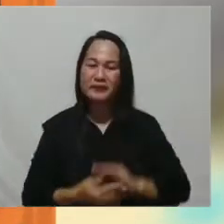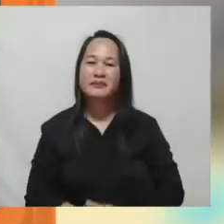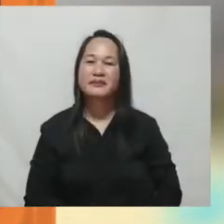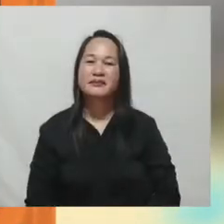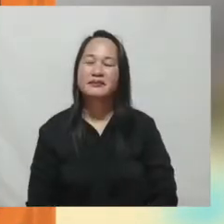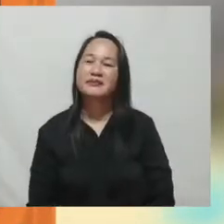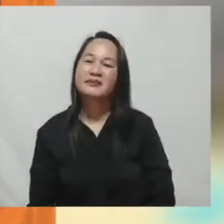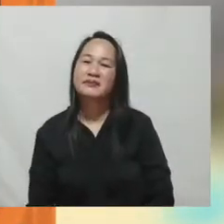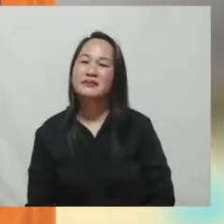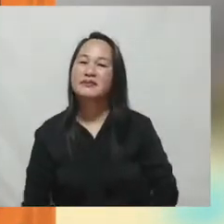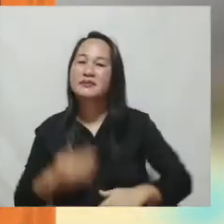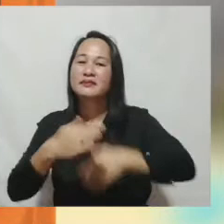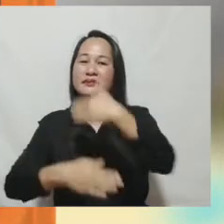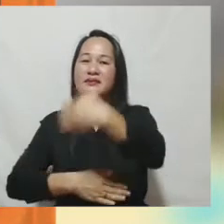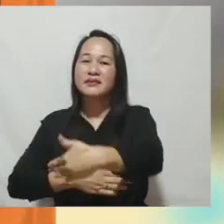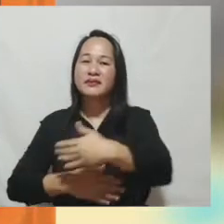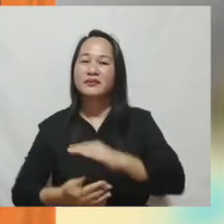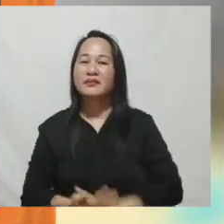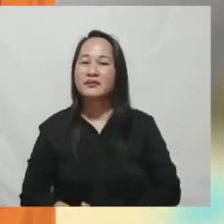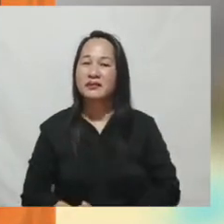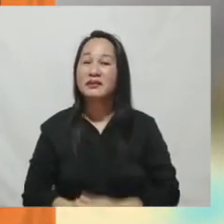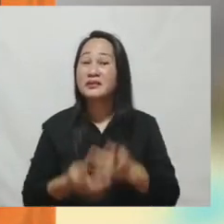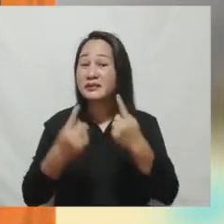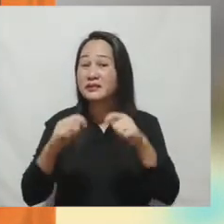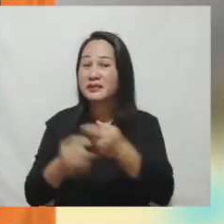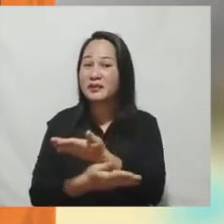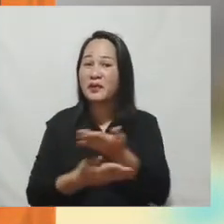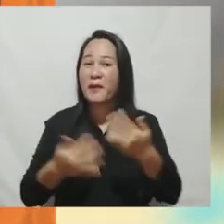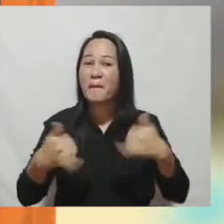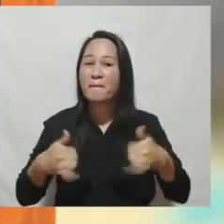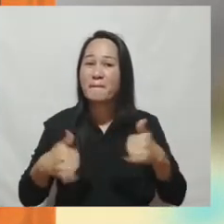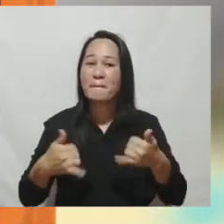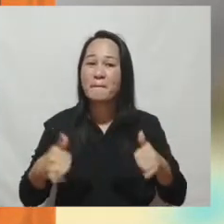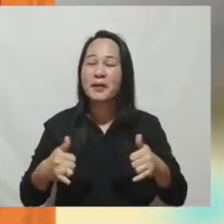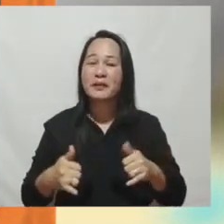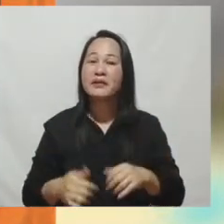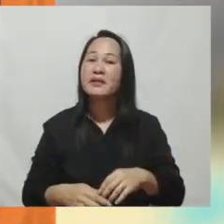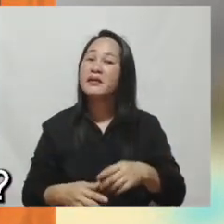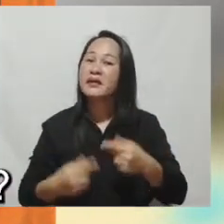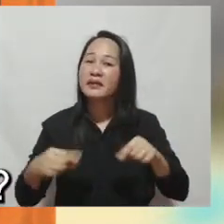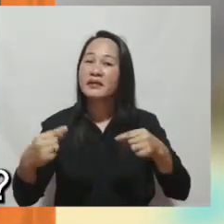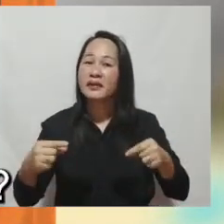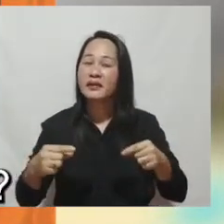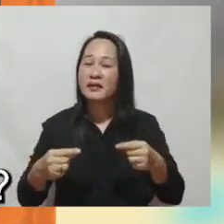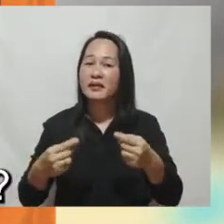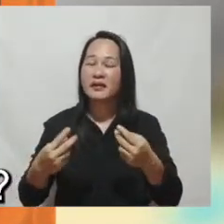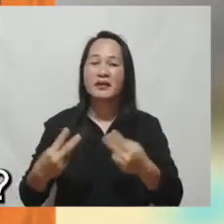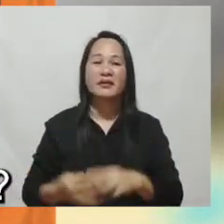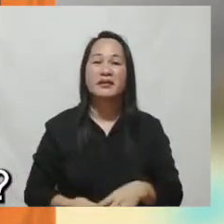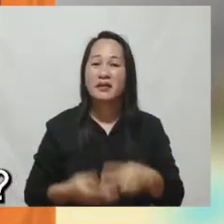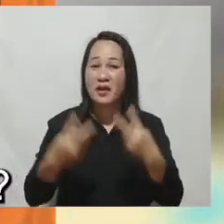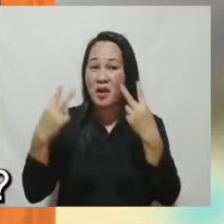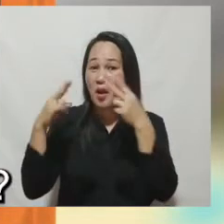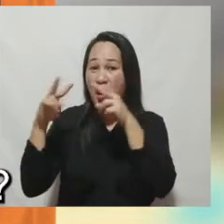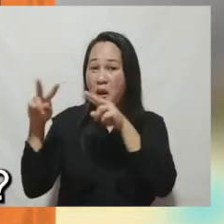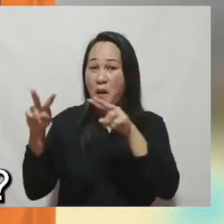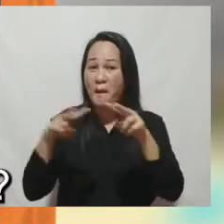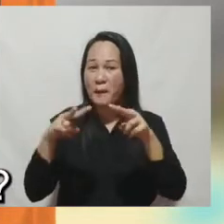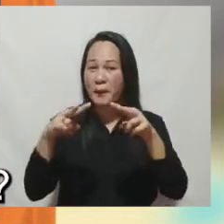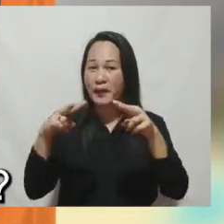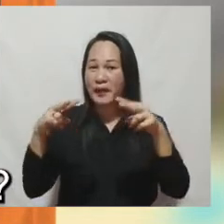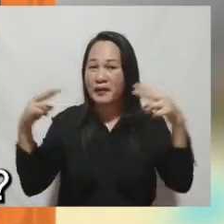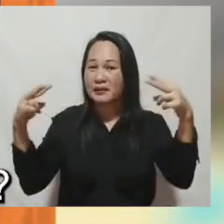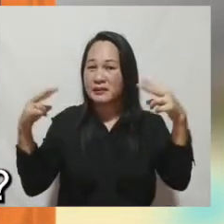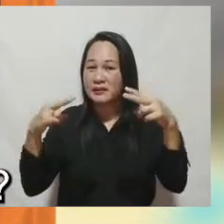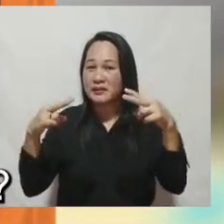Next, have you tried playing a game where you look fixedly at someone with one's eyes wide open,